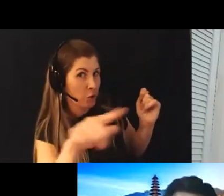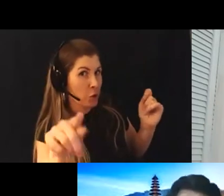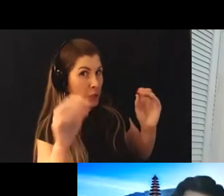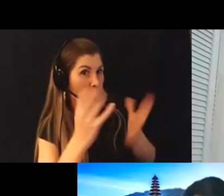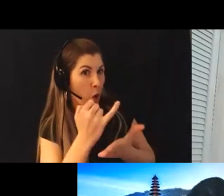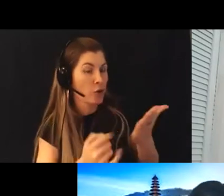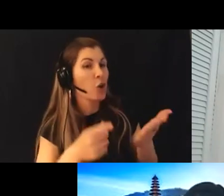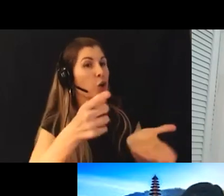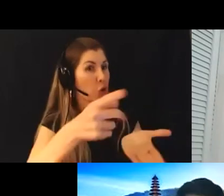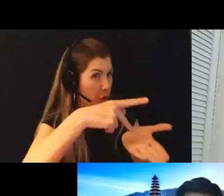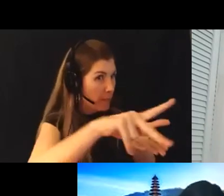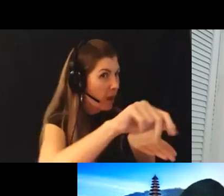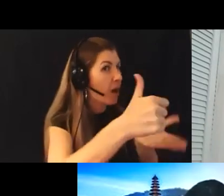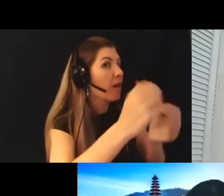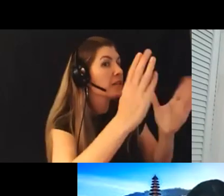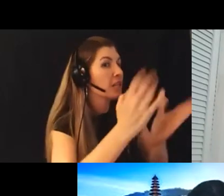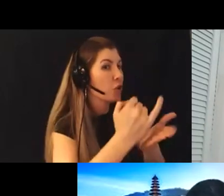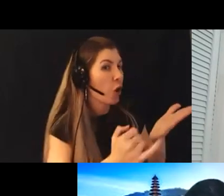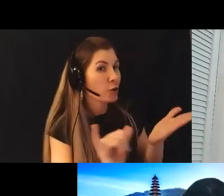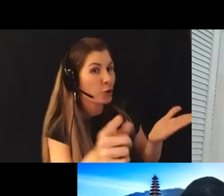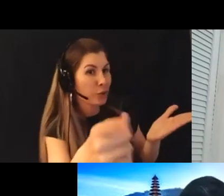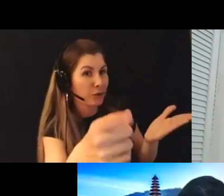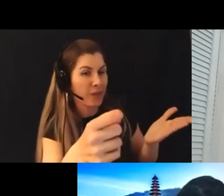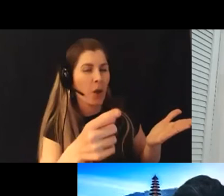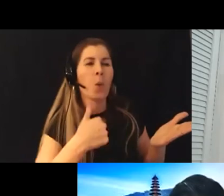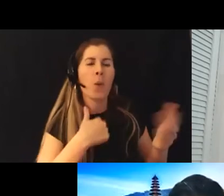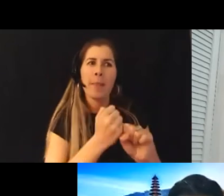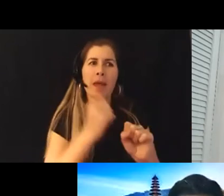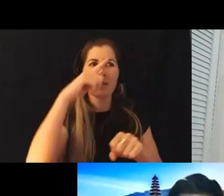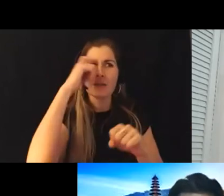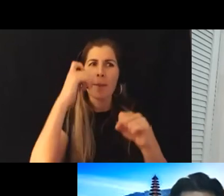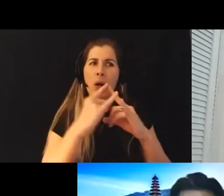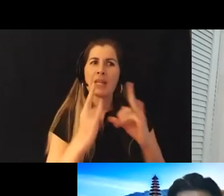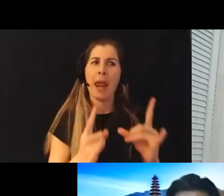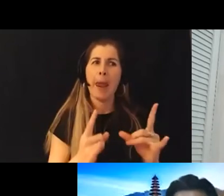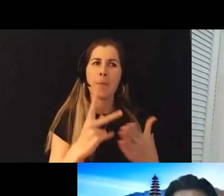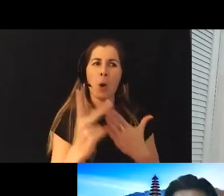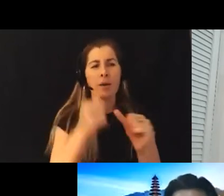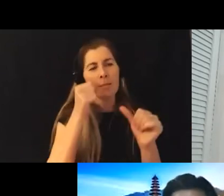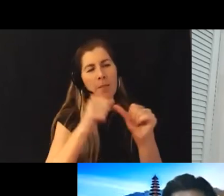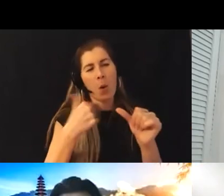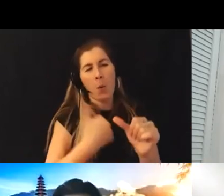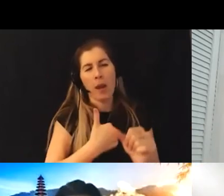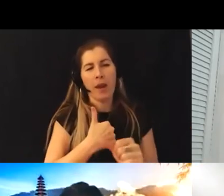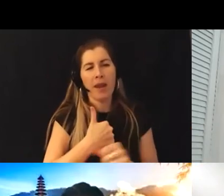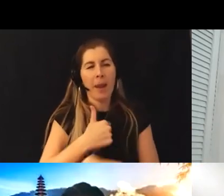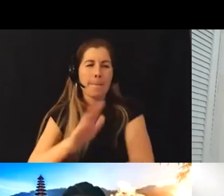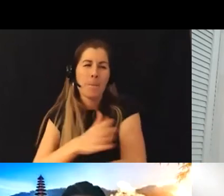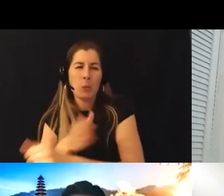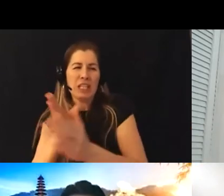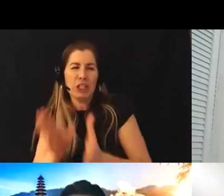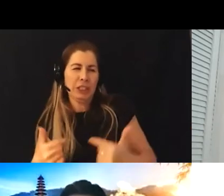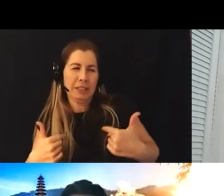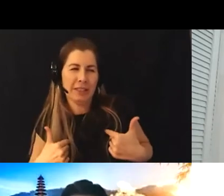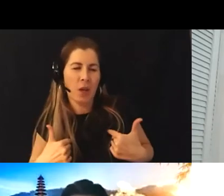other teaching artists, right? So we created a summer camp program. We wanted to be able to offer, we're all musicians, so that's our basic skill. We wanted to offer a